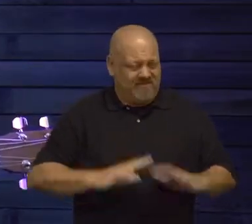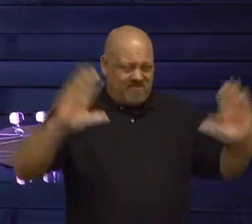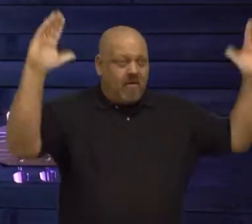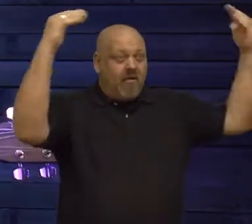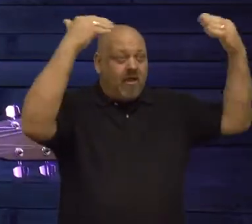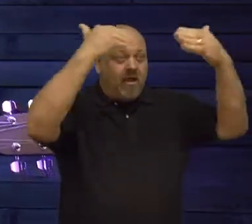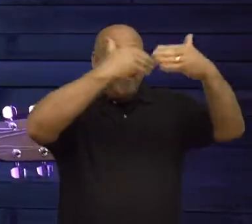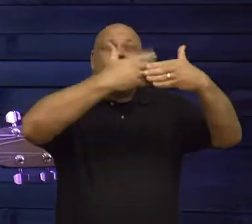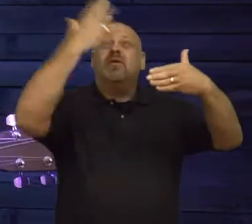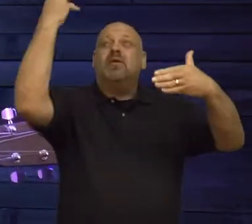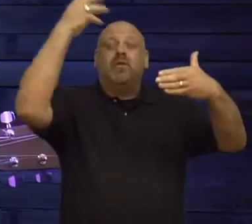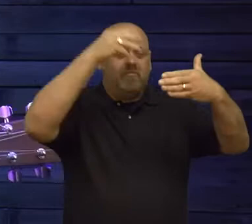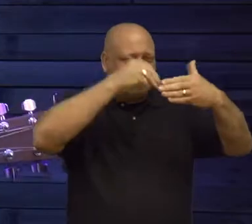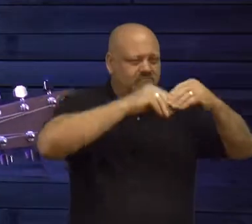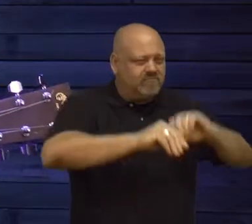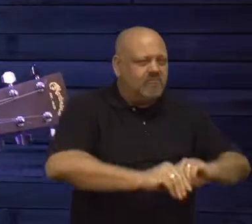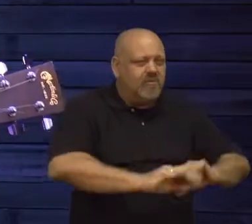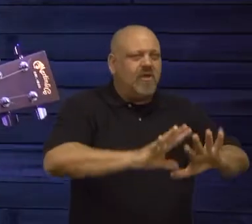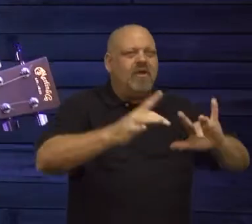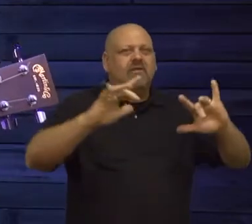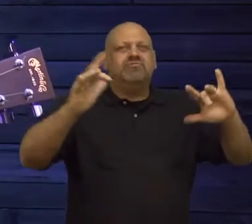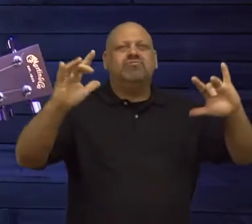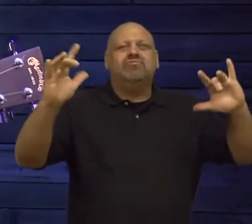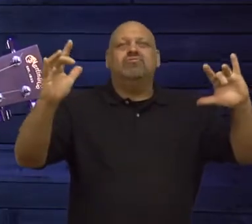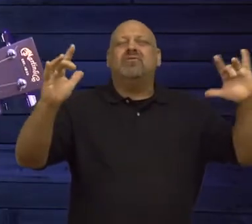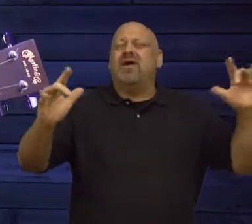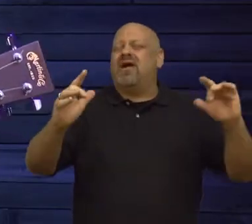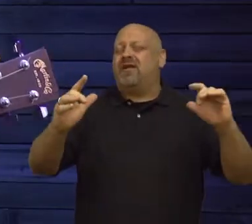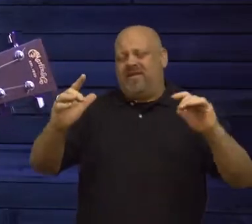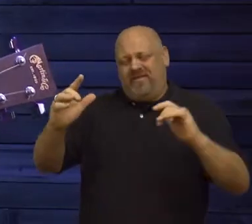into the darkness you shine.